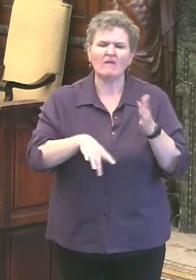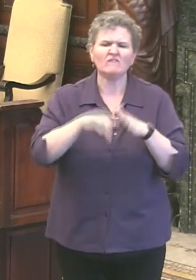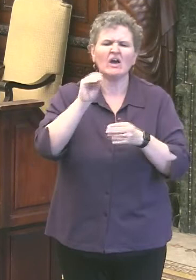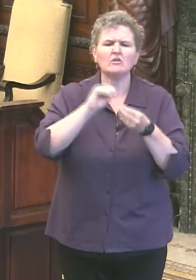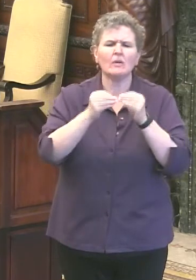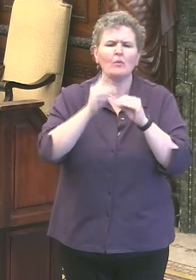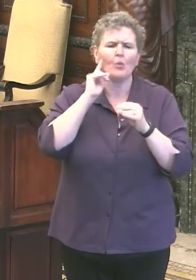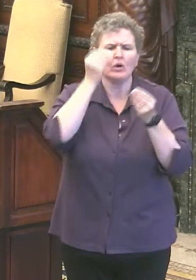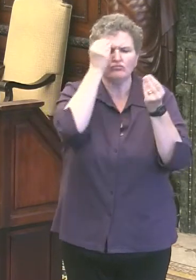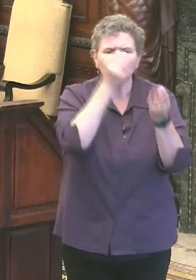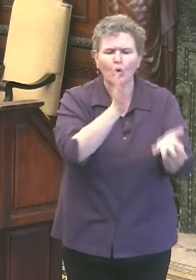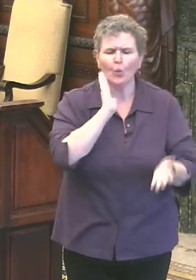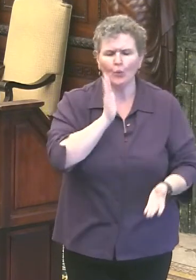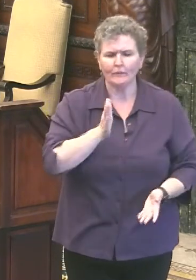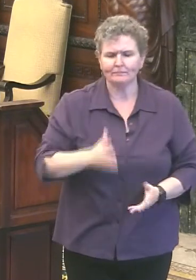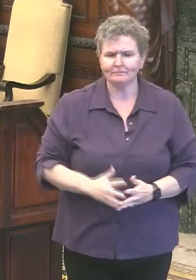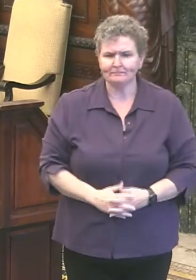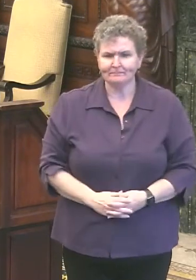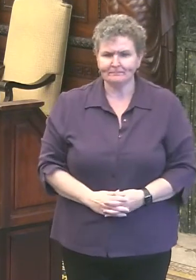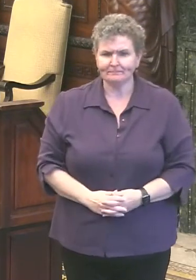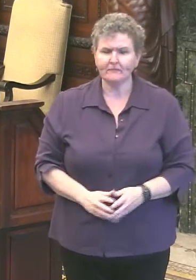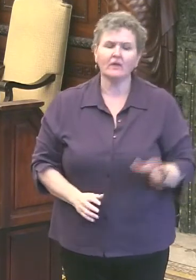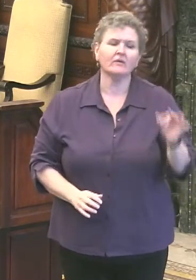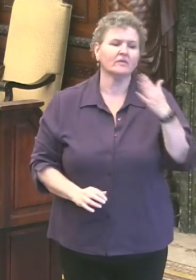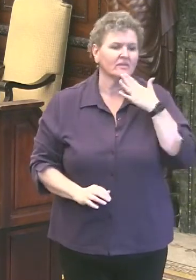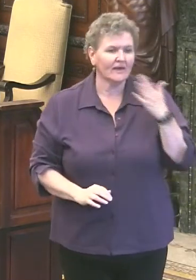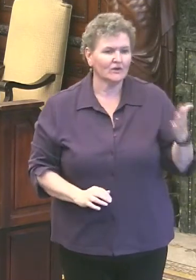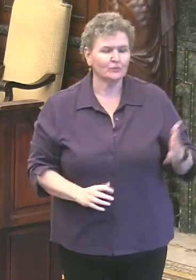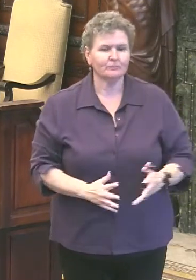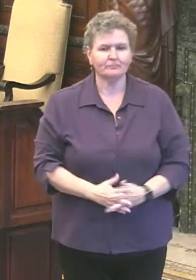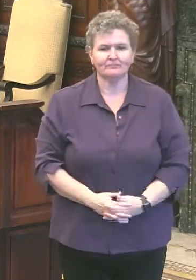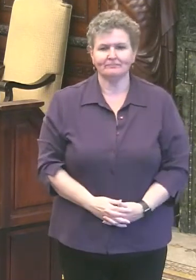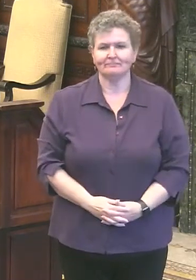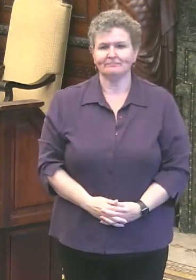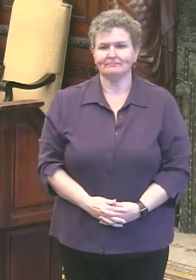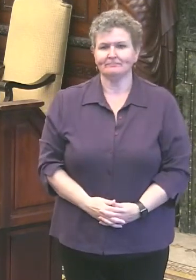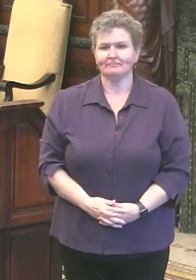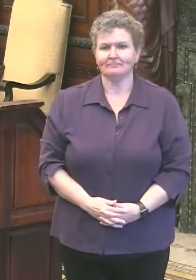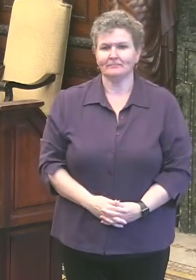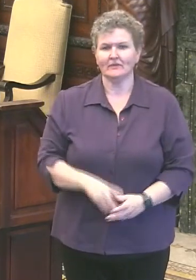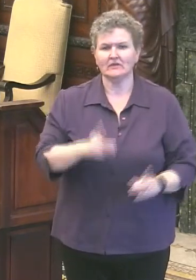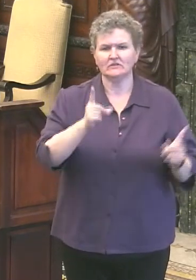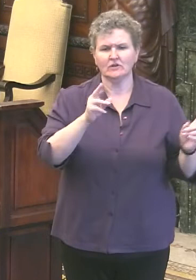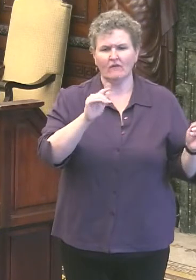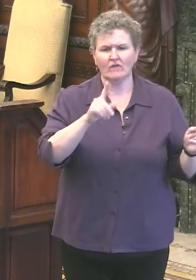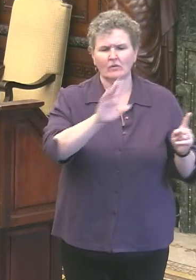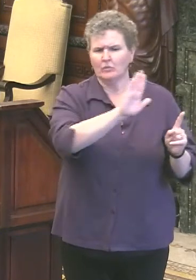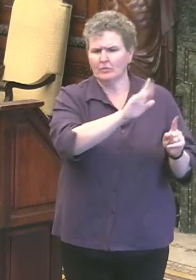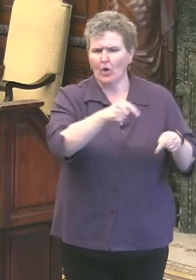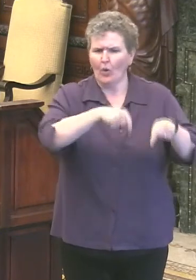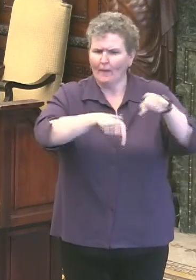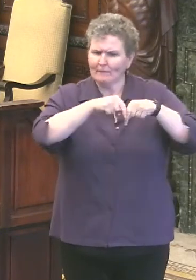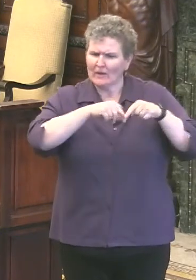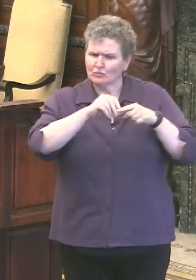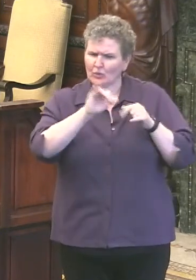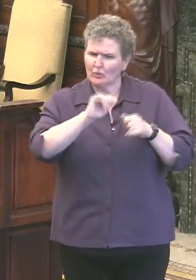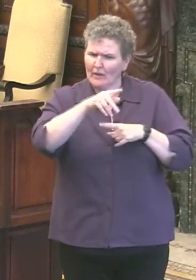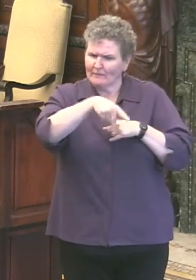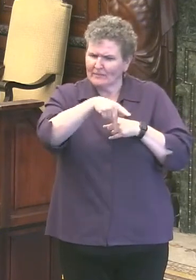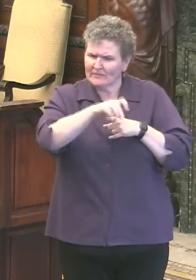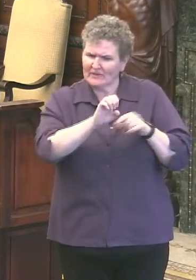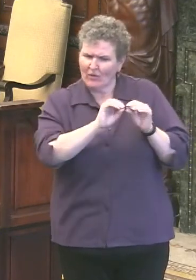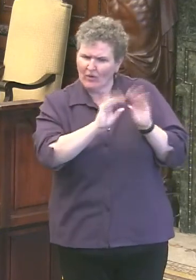back. Thanks very much. That's all I have. Sorry, Sean, can I go back on the PPE just to clarify one point? You know, sure.